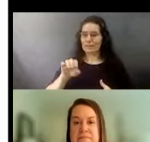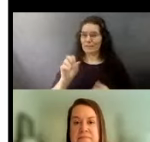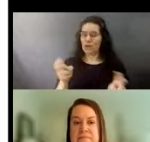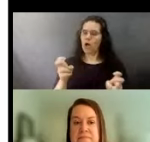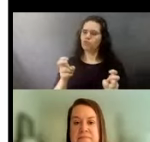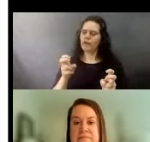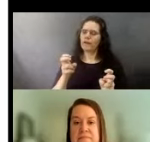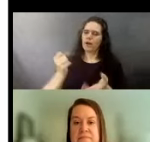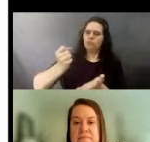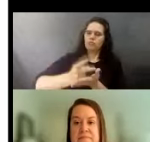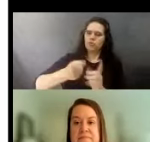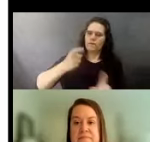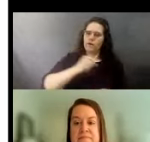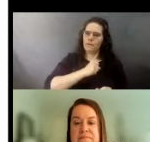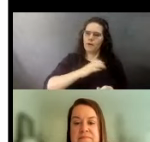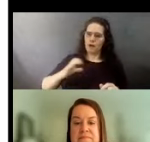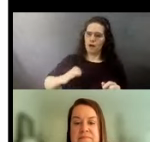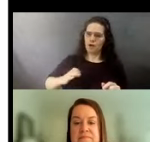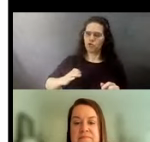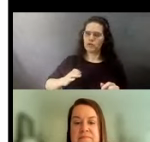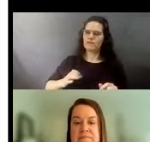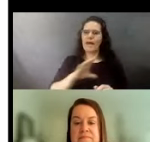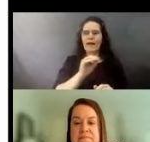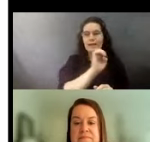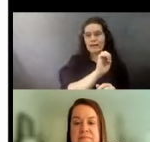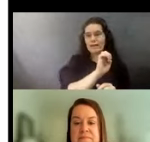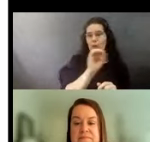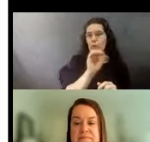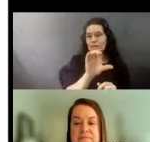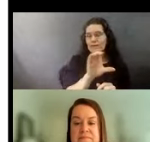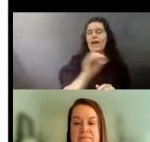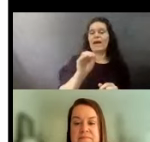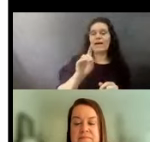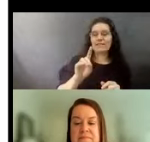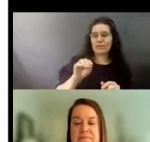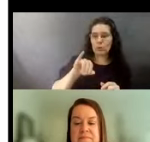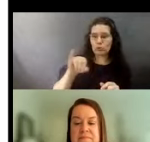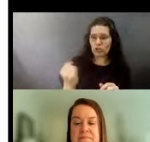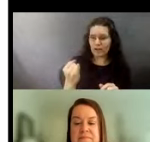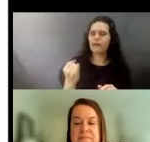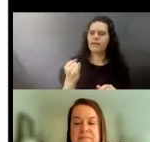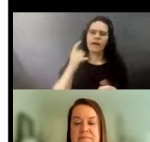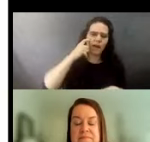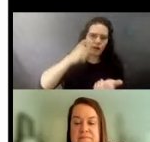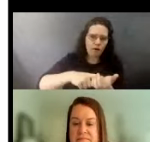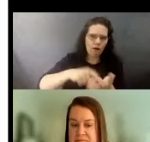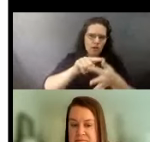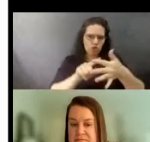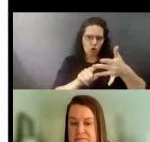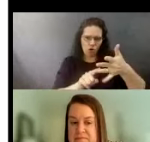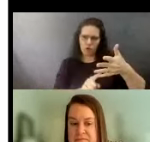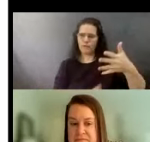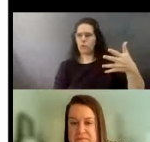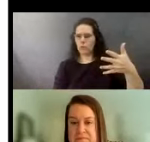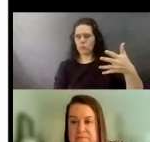blessed by Congress and by the EEOC and DOJ and their regulations. The other thing